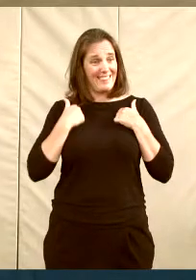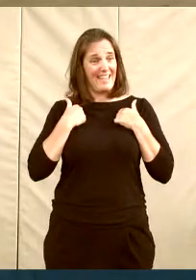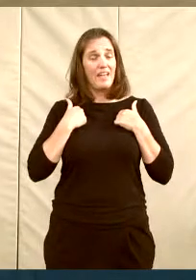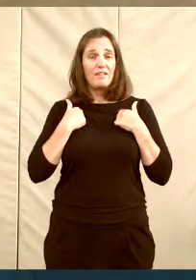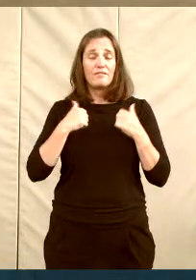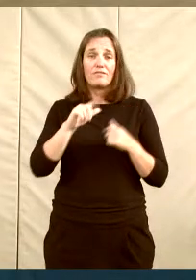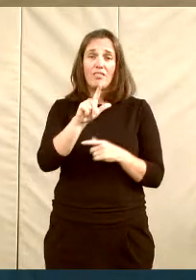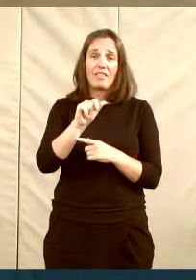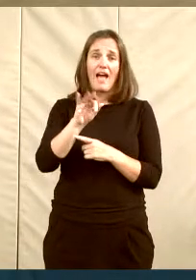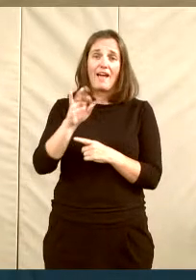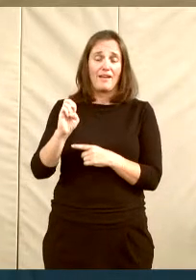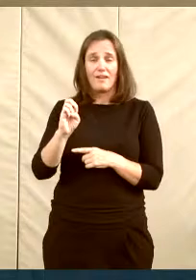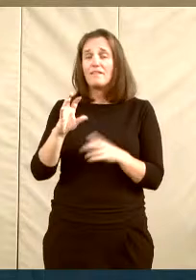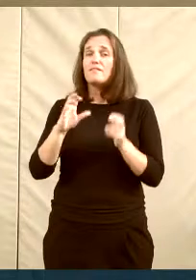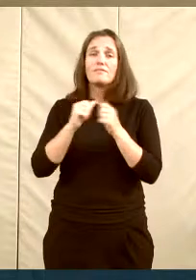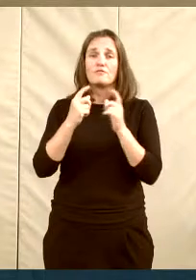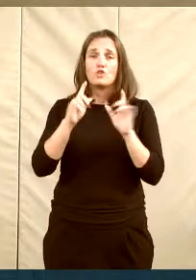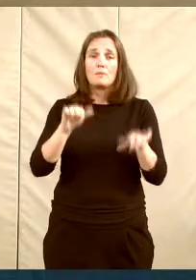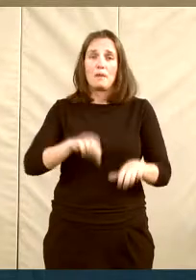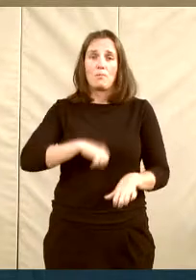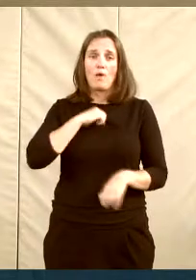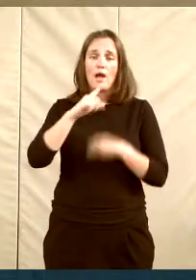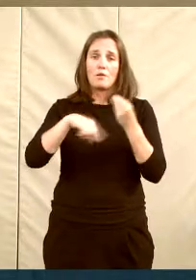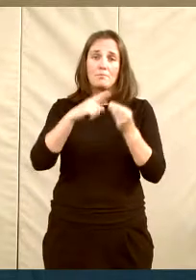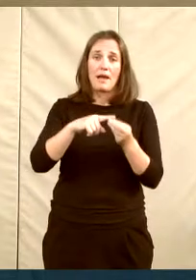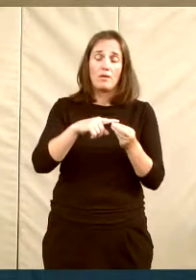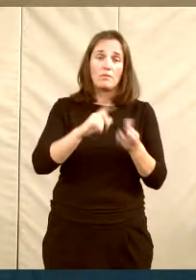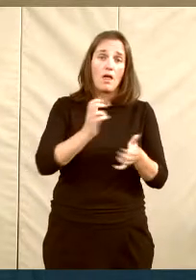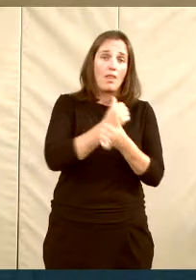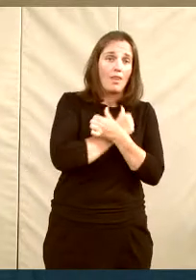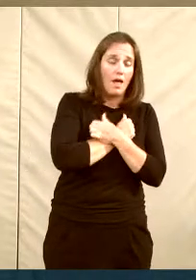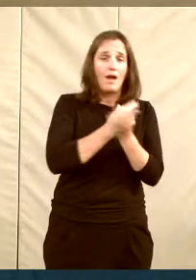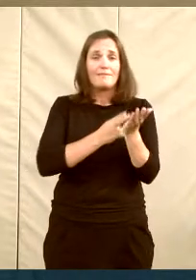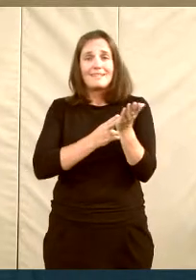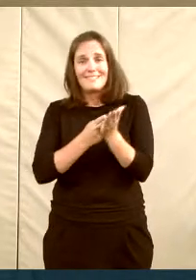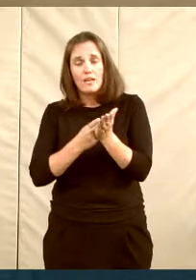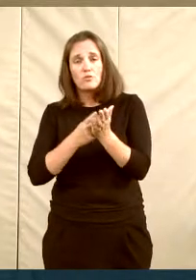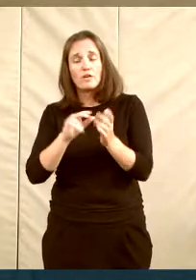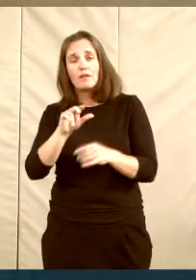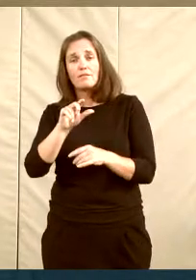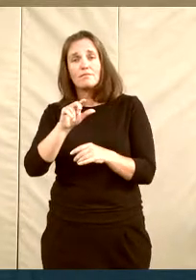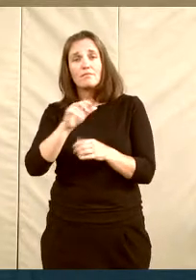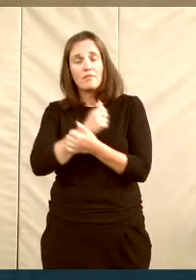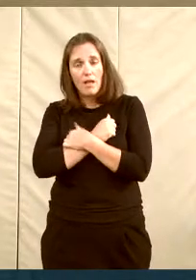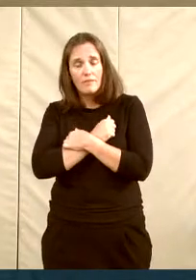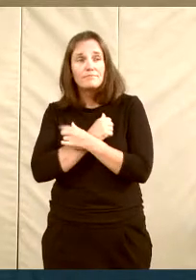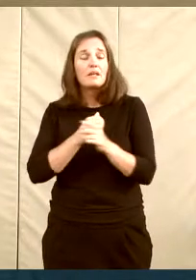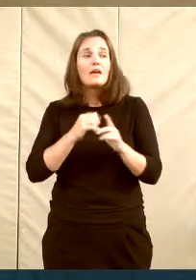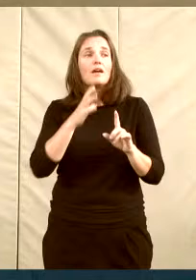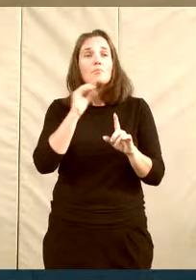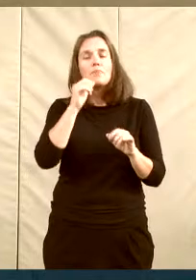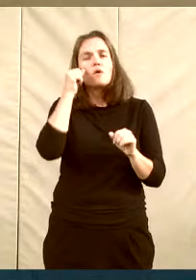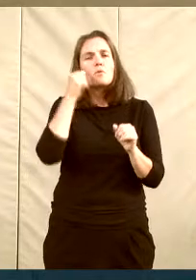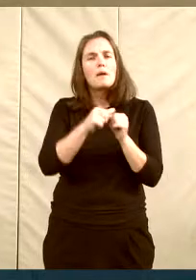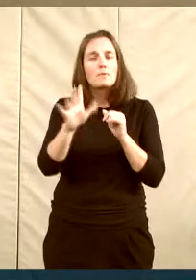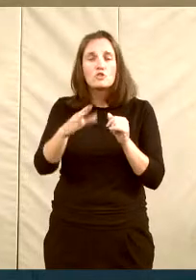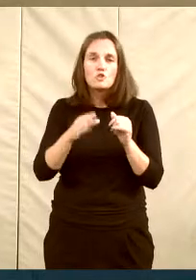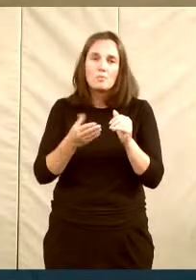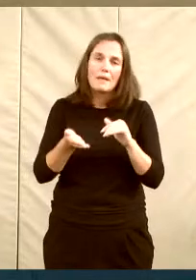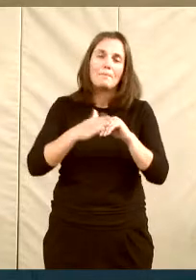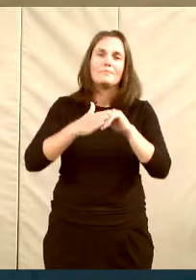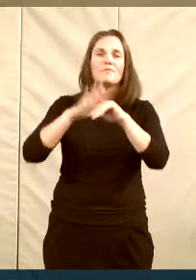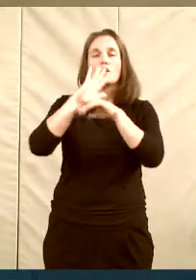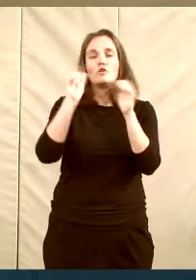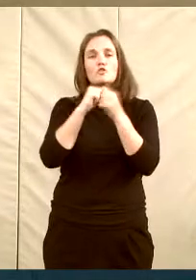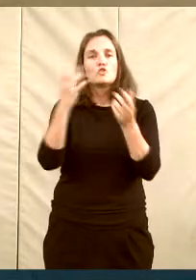of integrity, kindness, and love above all. Our world is not meant to be torn apart, but rather to be built up, to prosper,